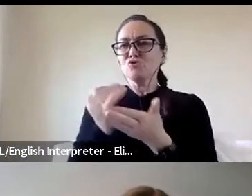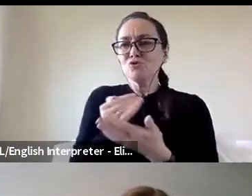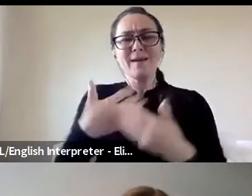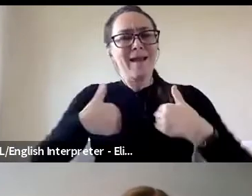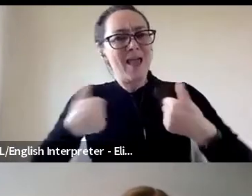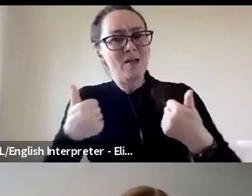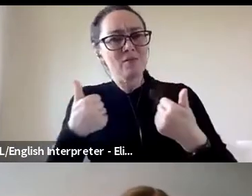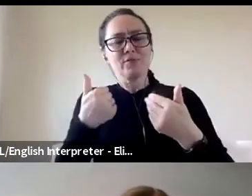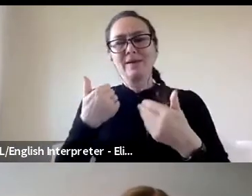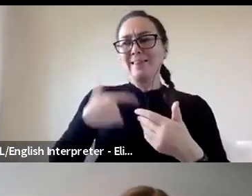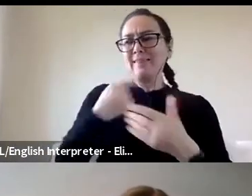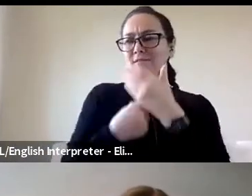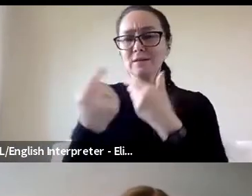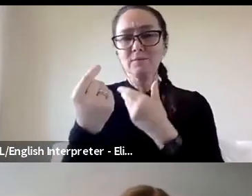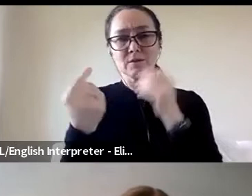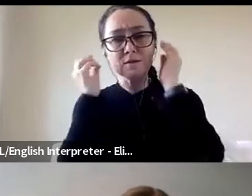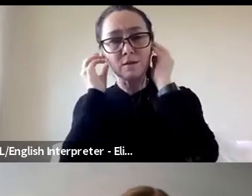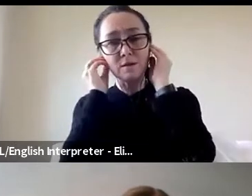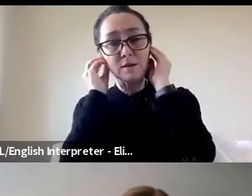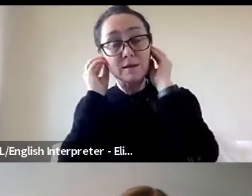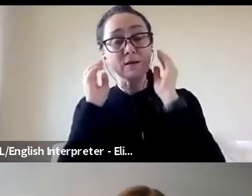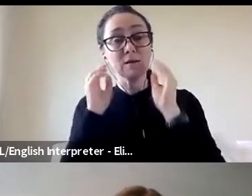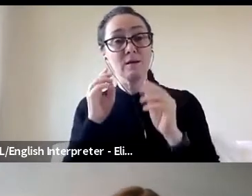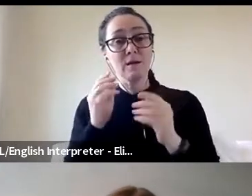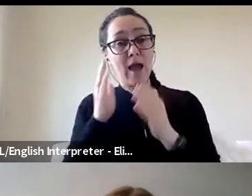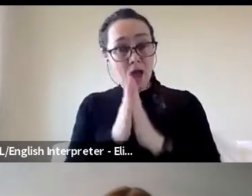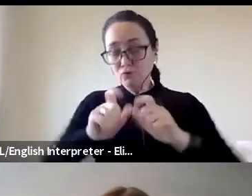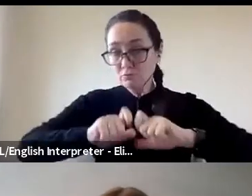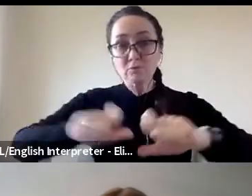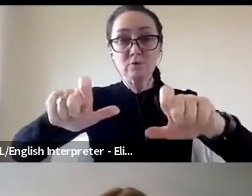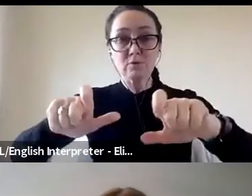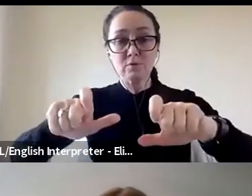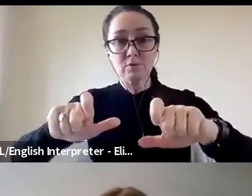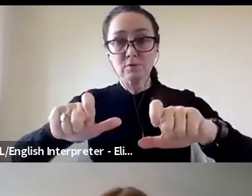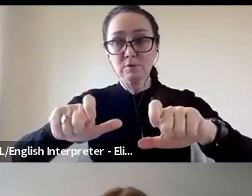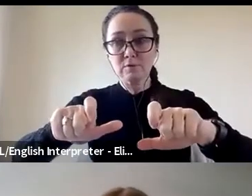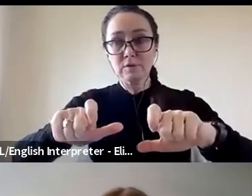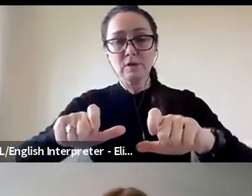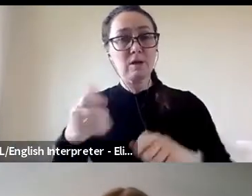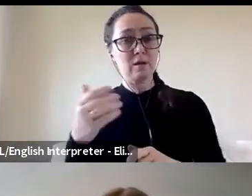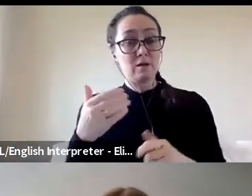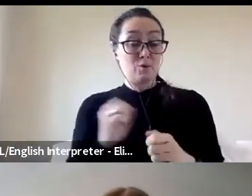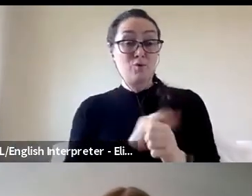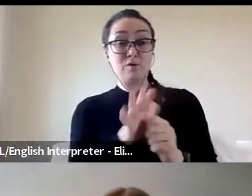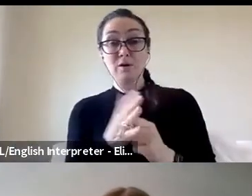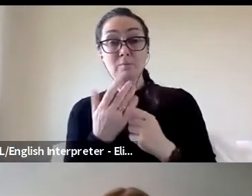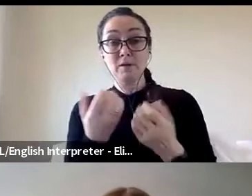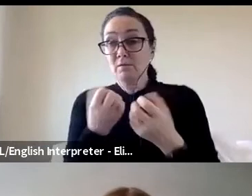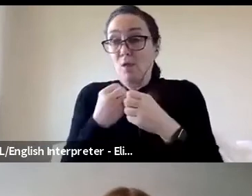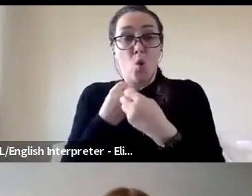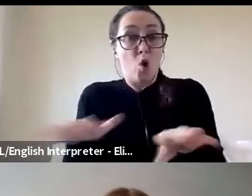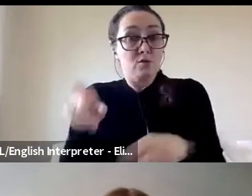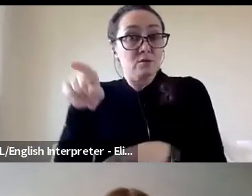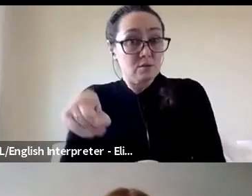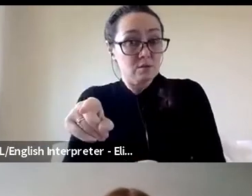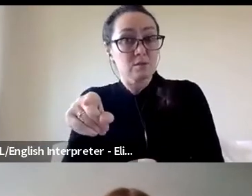living, which were just casually disregarded, are not taken away from disabled people again. And I